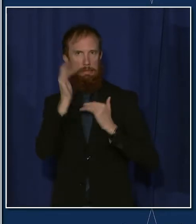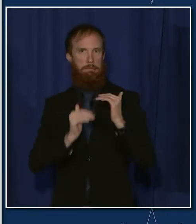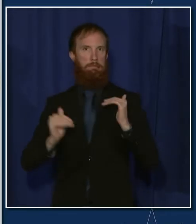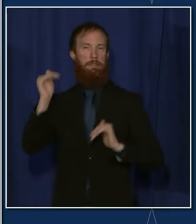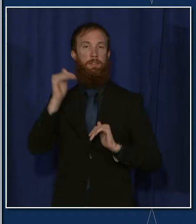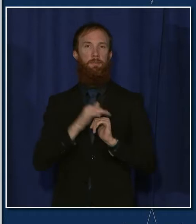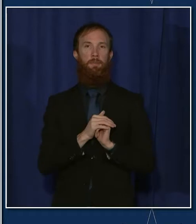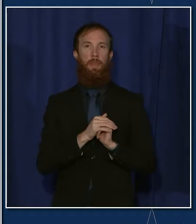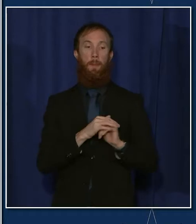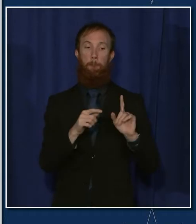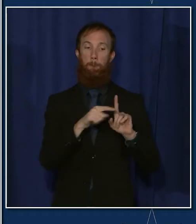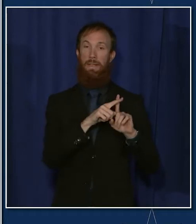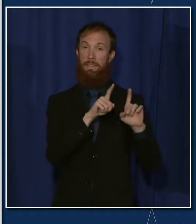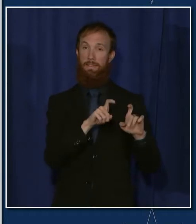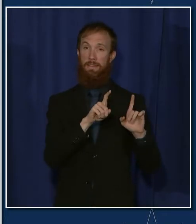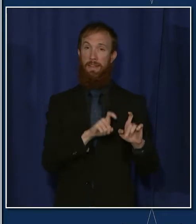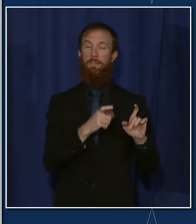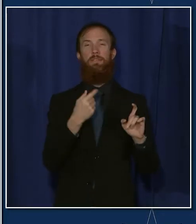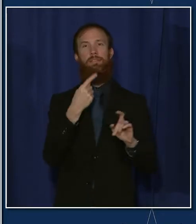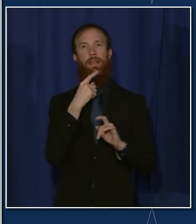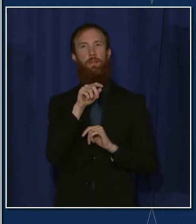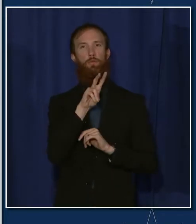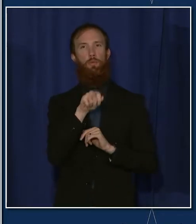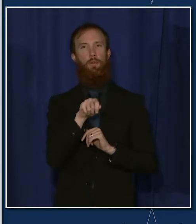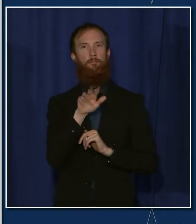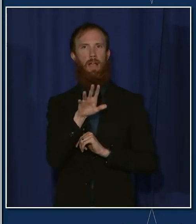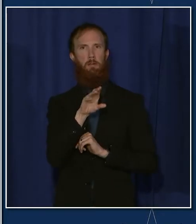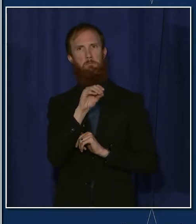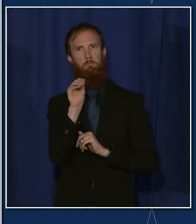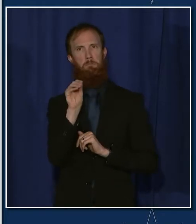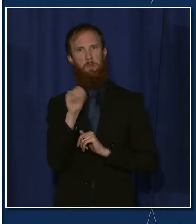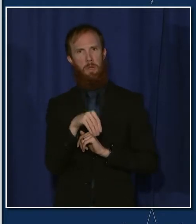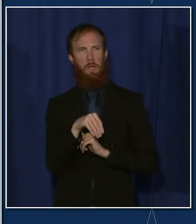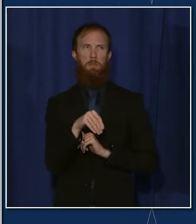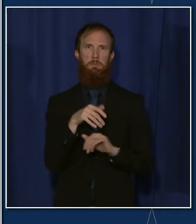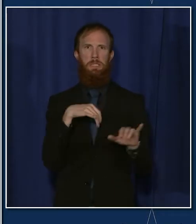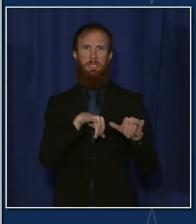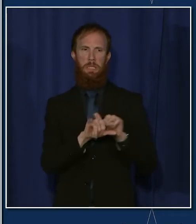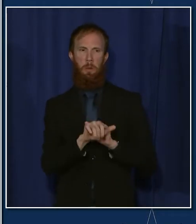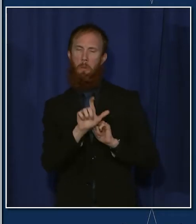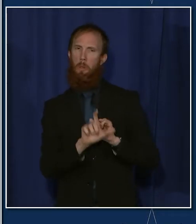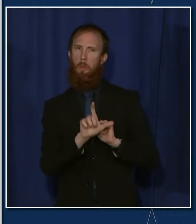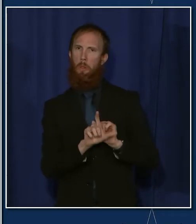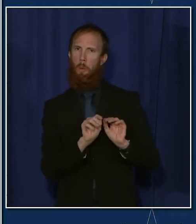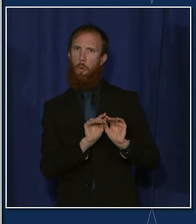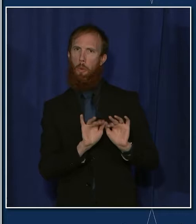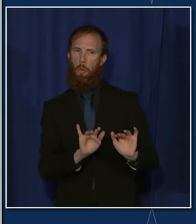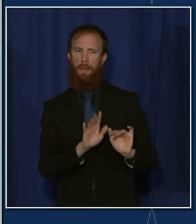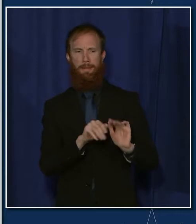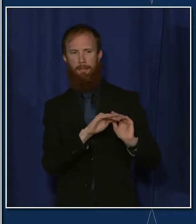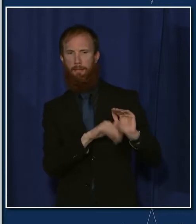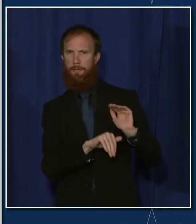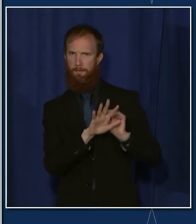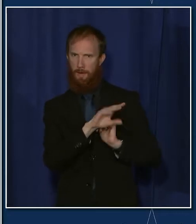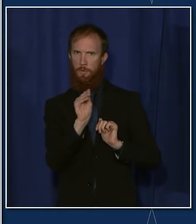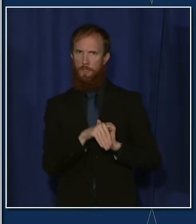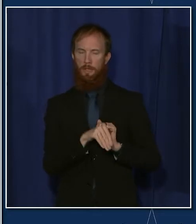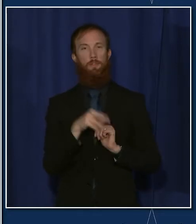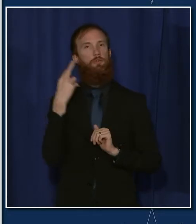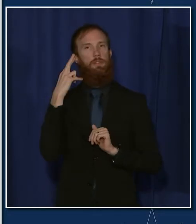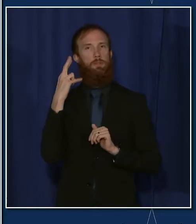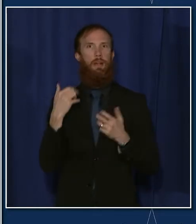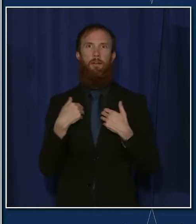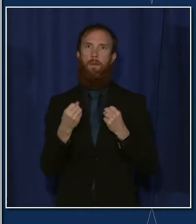of today is at 2.5%. Still in the lower transmission risk. We're well under 5% because we're doing a lot of